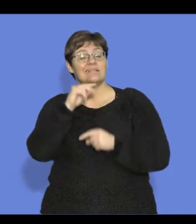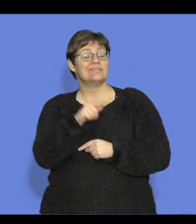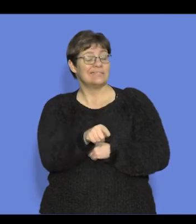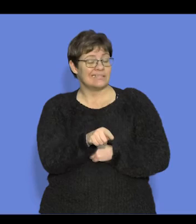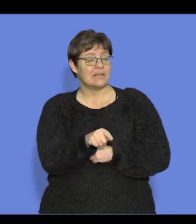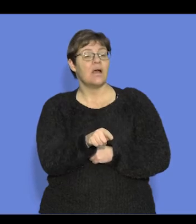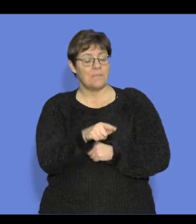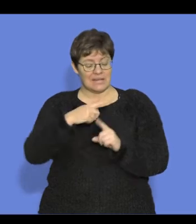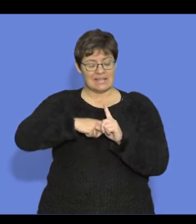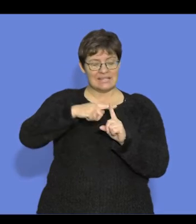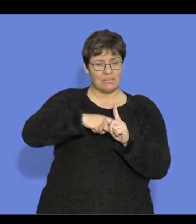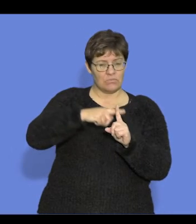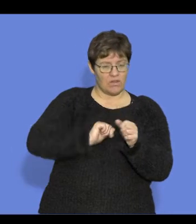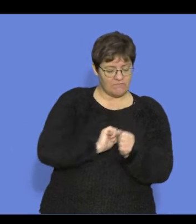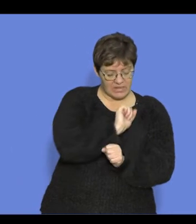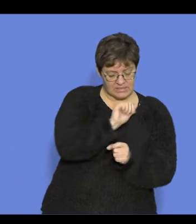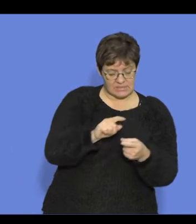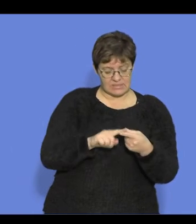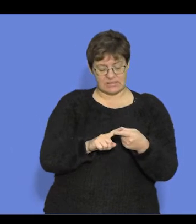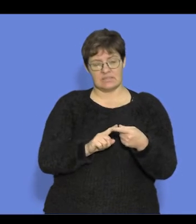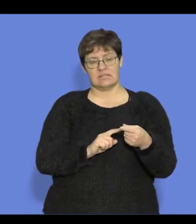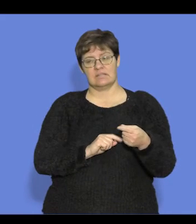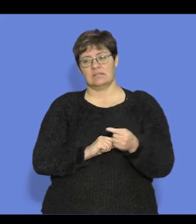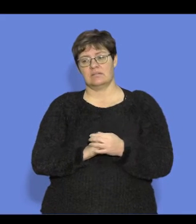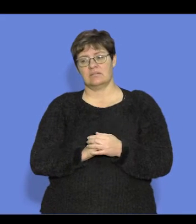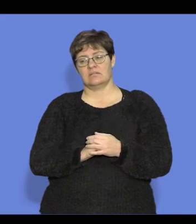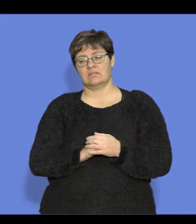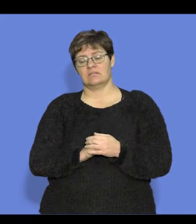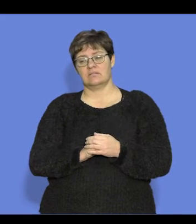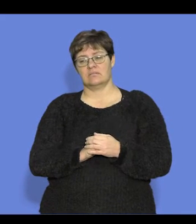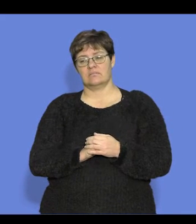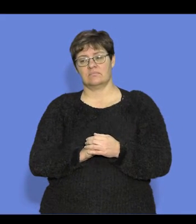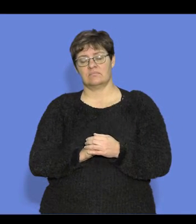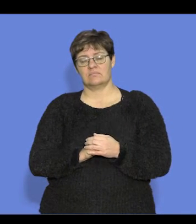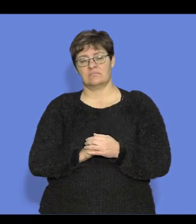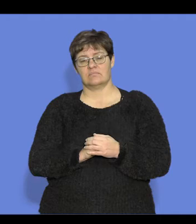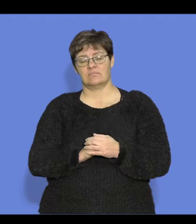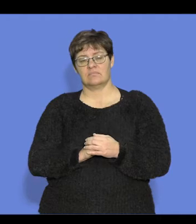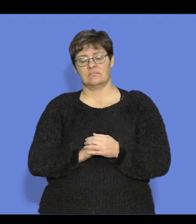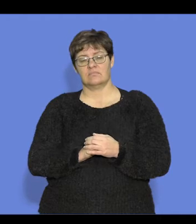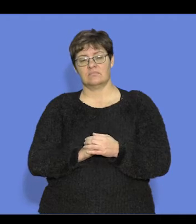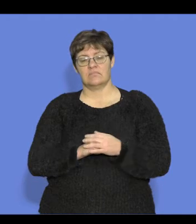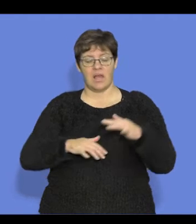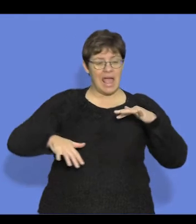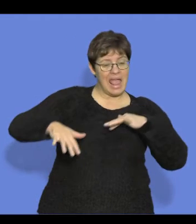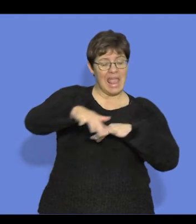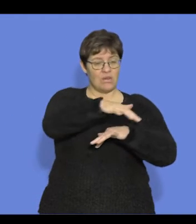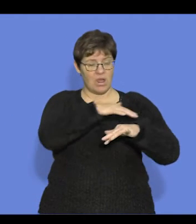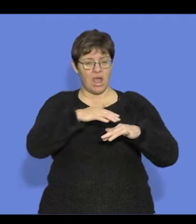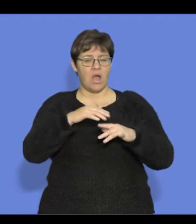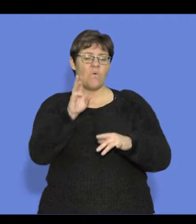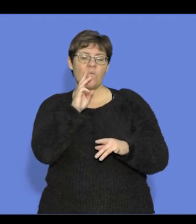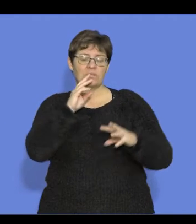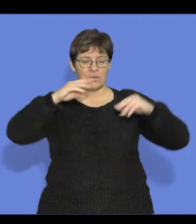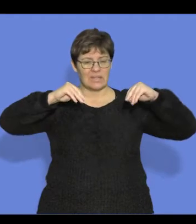transpiration, we know that temperature affects transpiration, so they would have to keep the temperature the same. Humidity affects